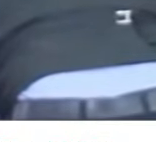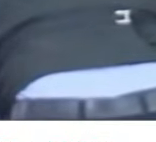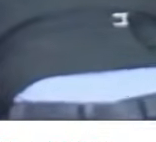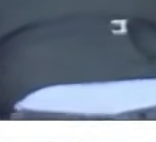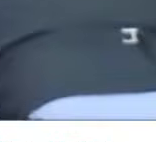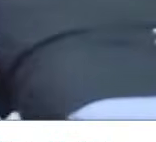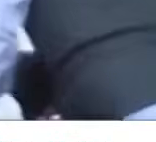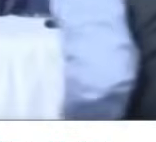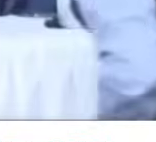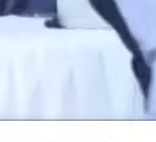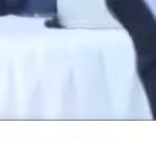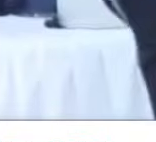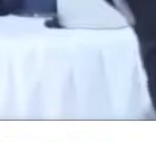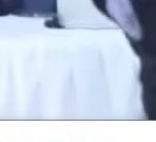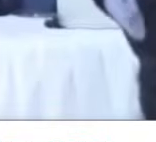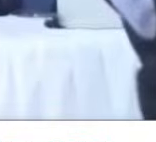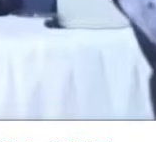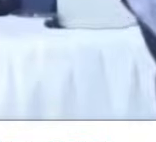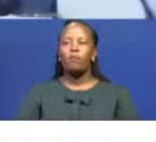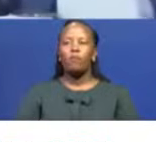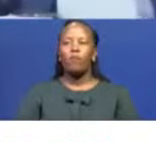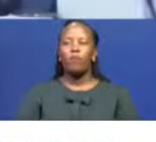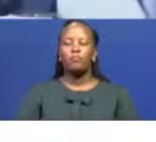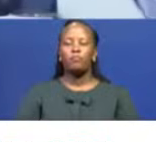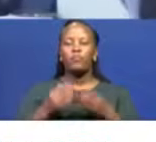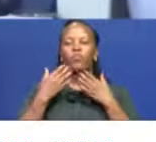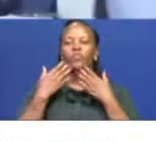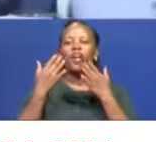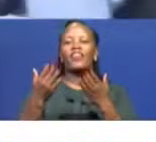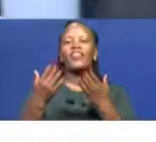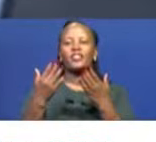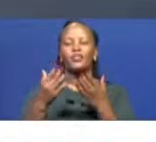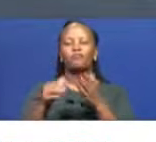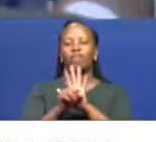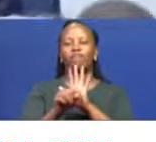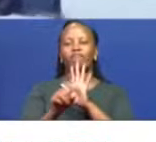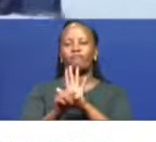Thank you very much. The prayers for